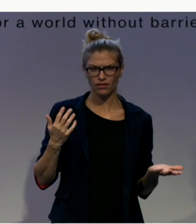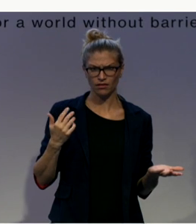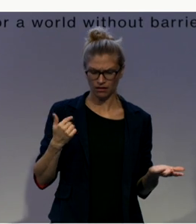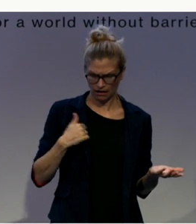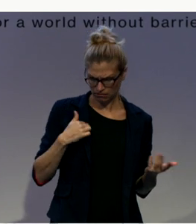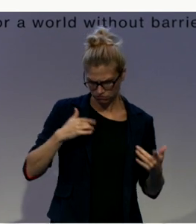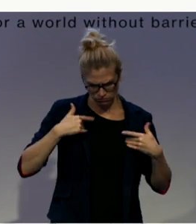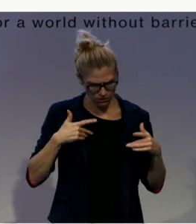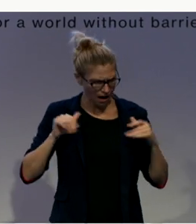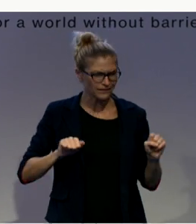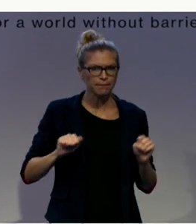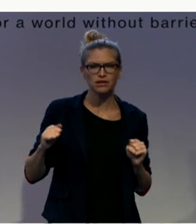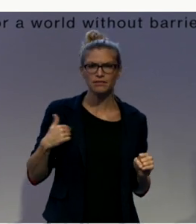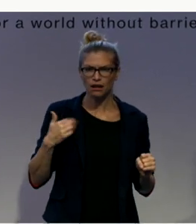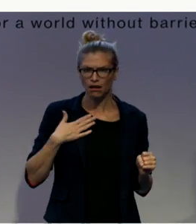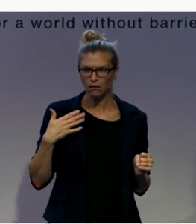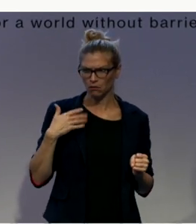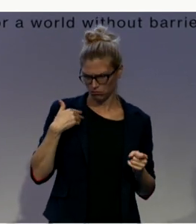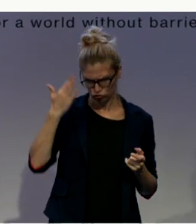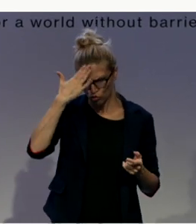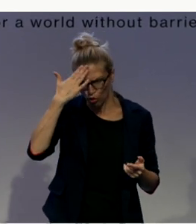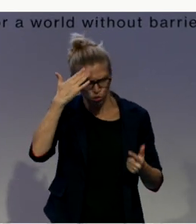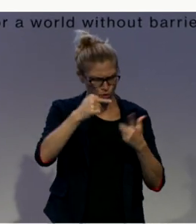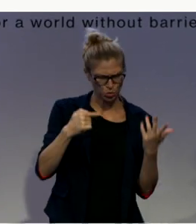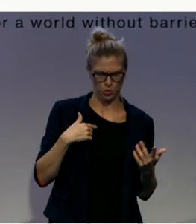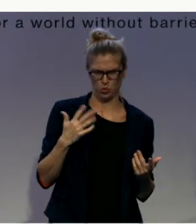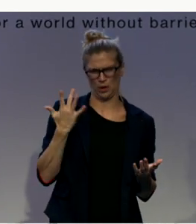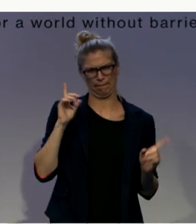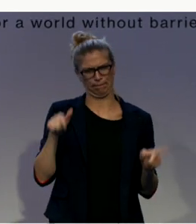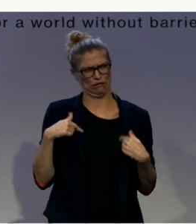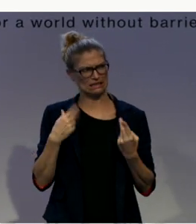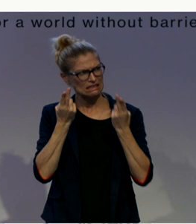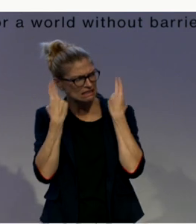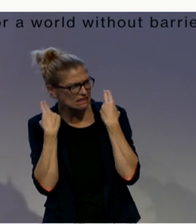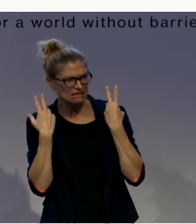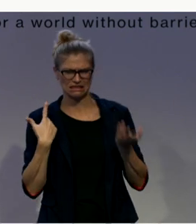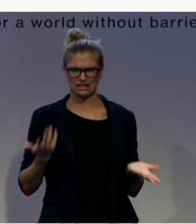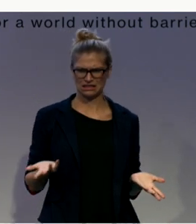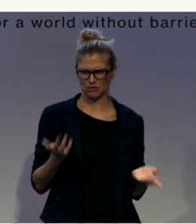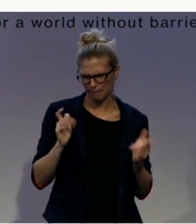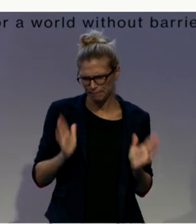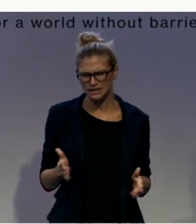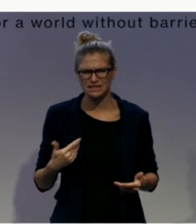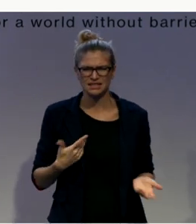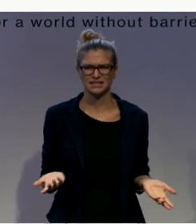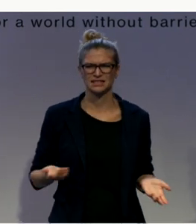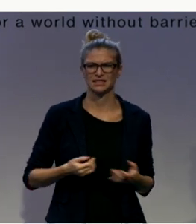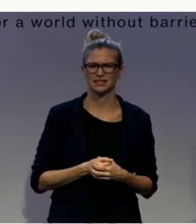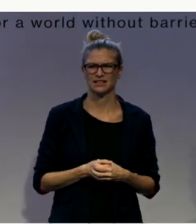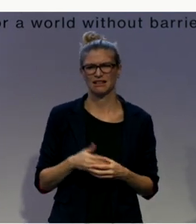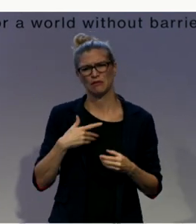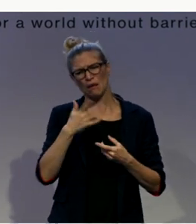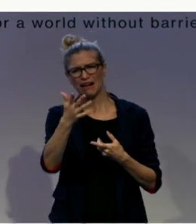head down and seek help, that people will be like giving me something out of charity.